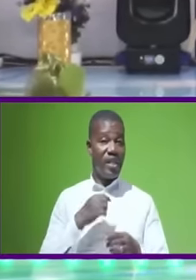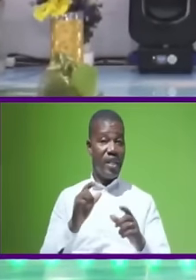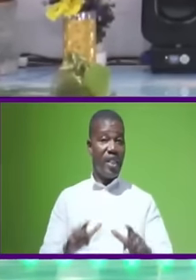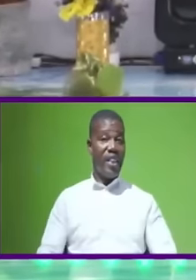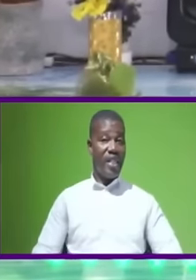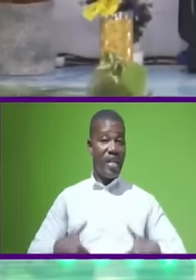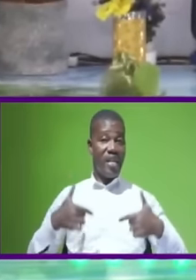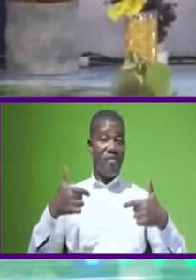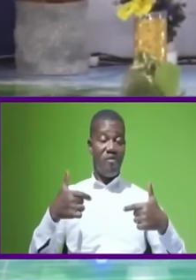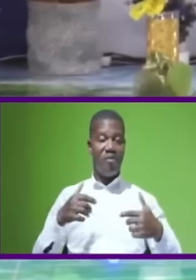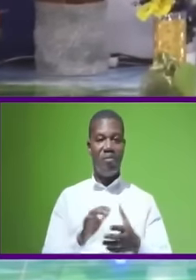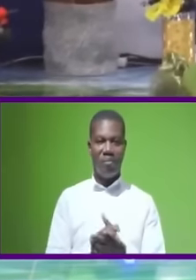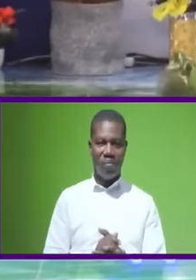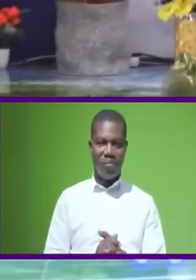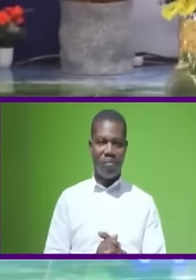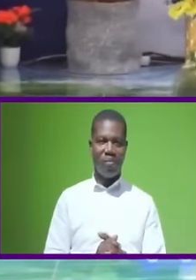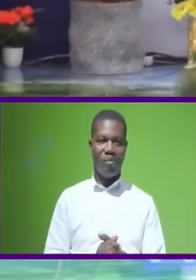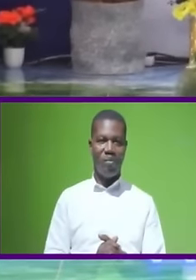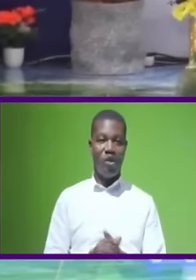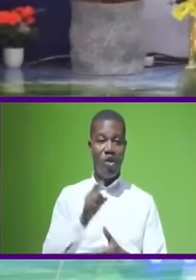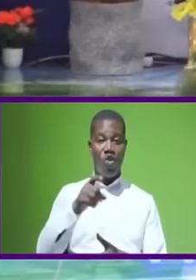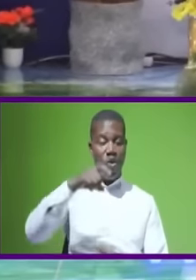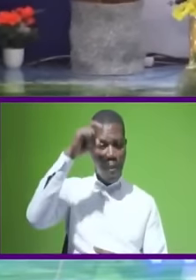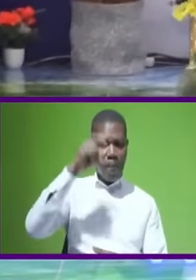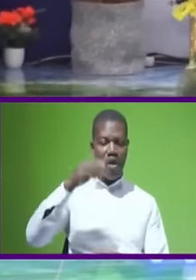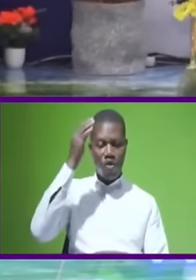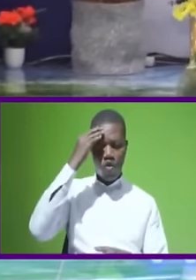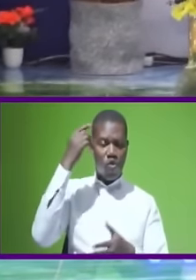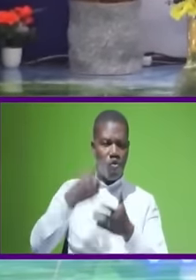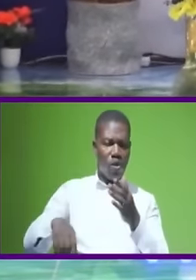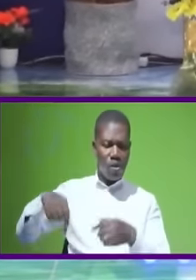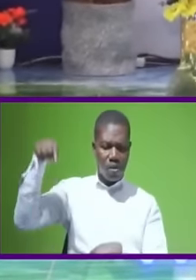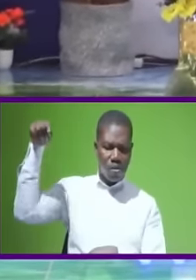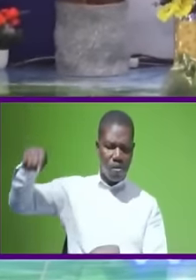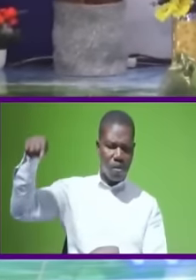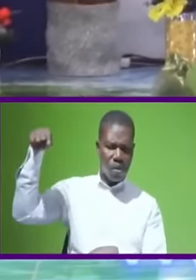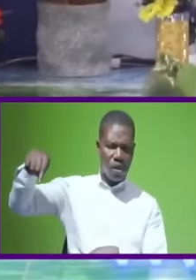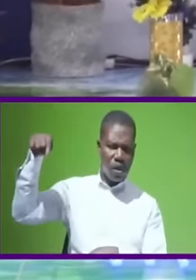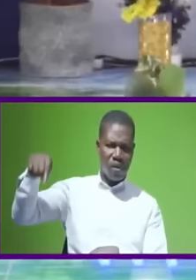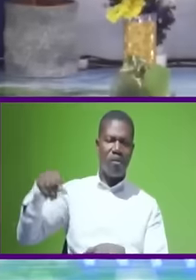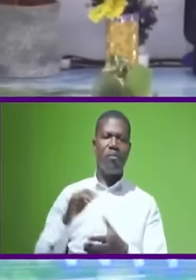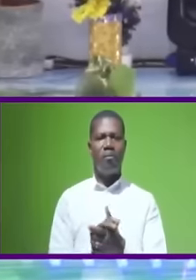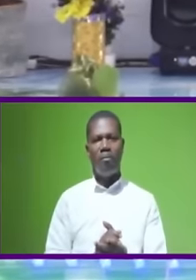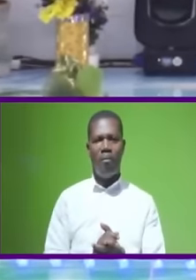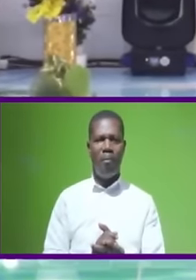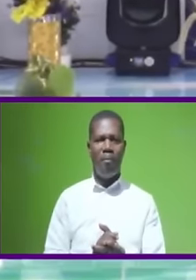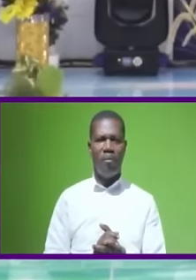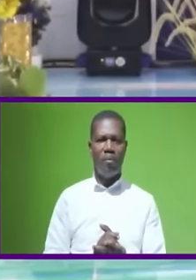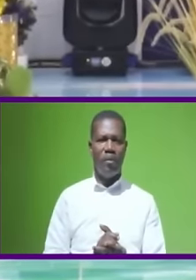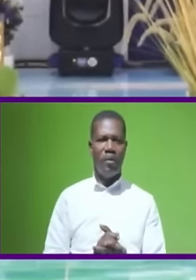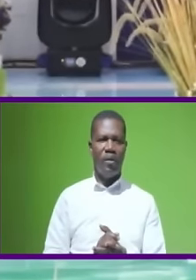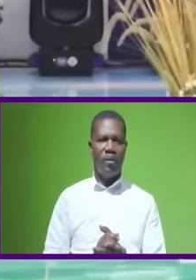I'm alive, you have to see what is hidden.